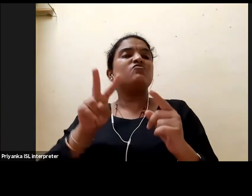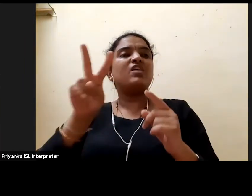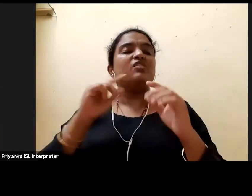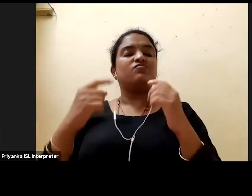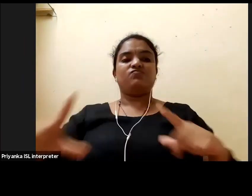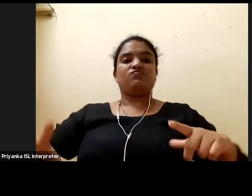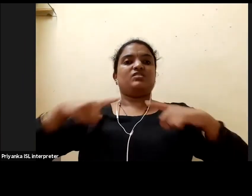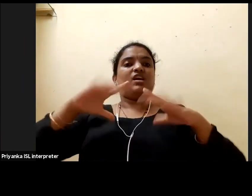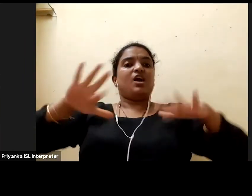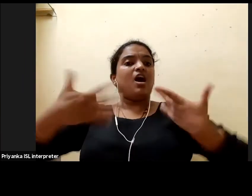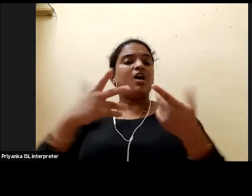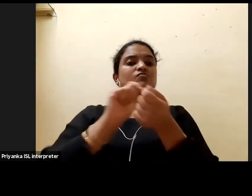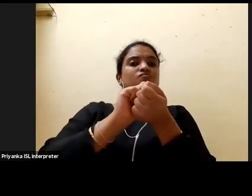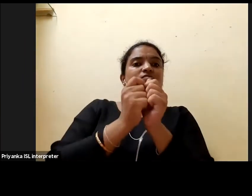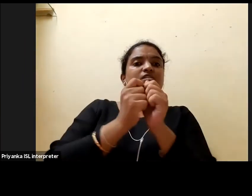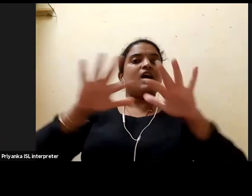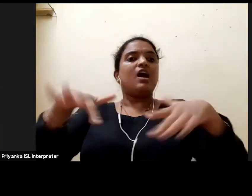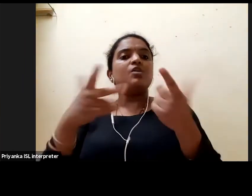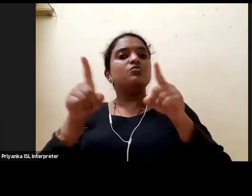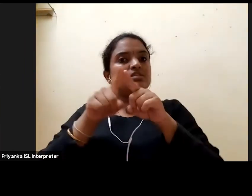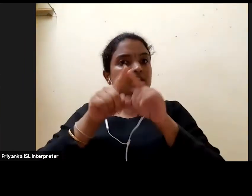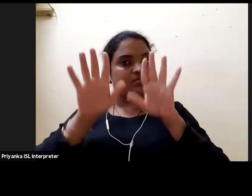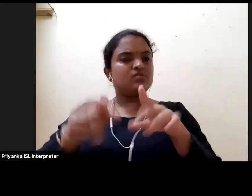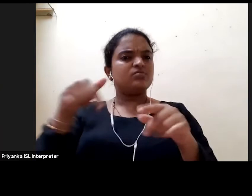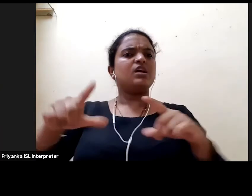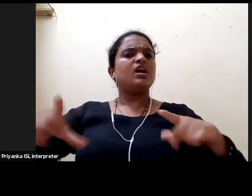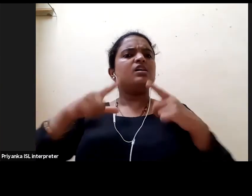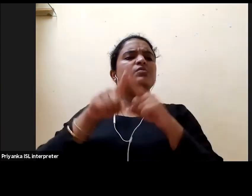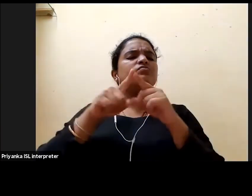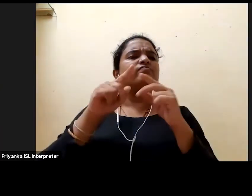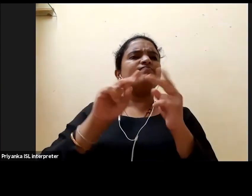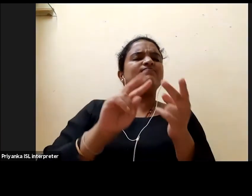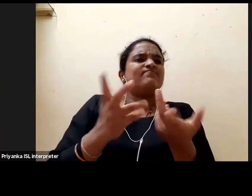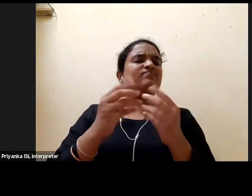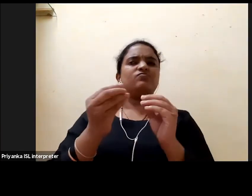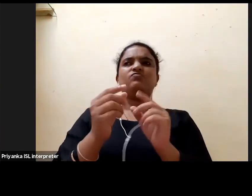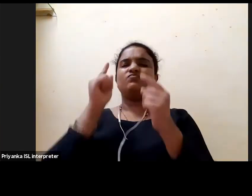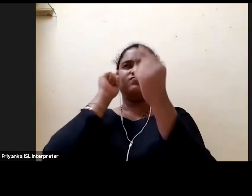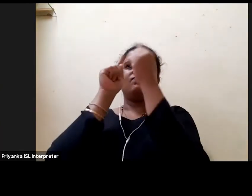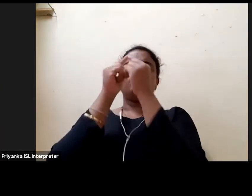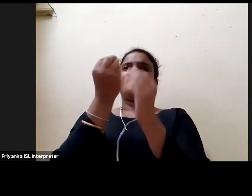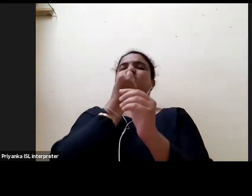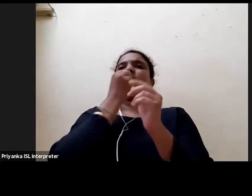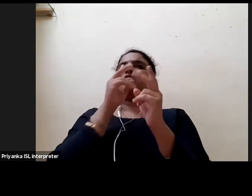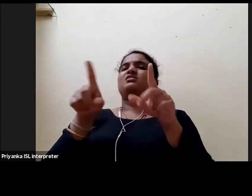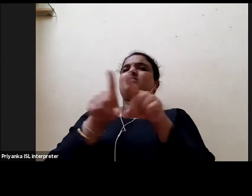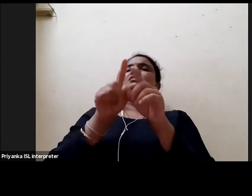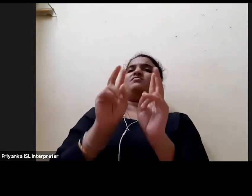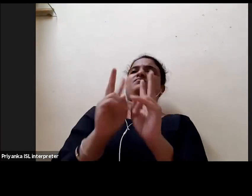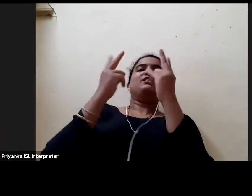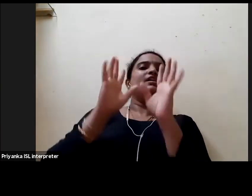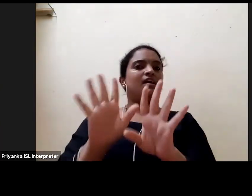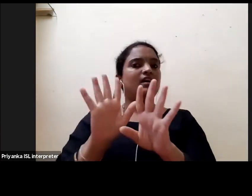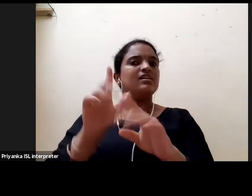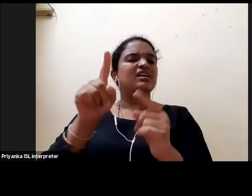in our lives. And for many people, it's also changed their relationship to food. Um, as humans,